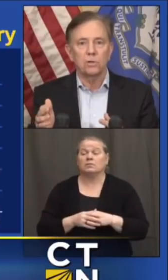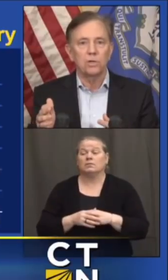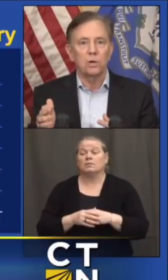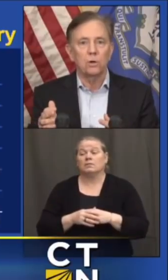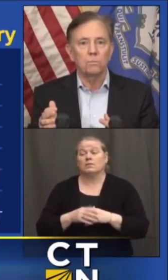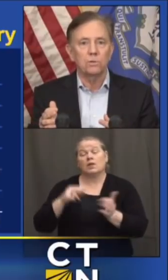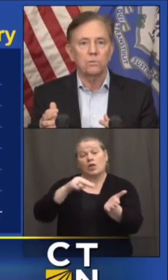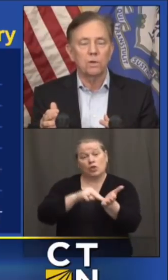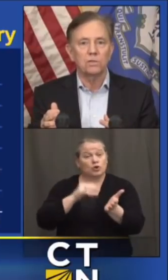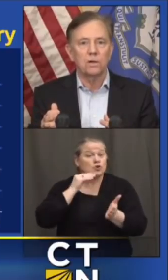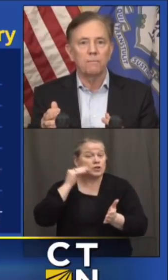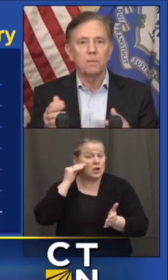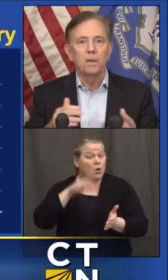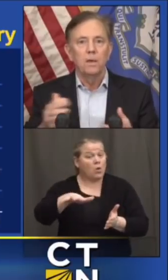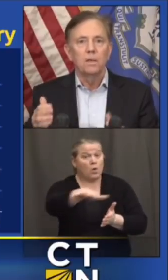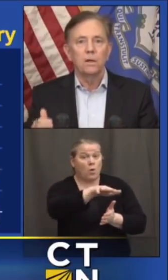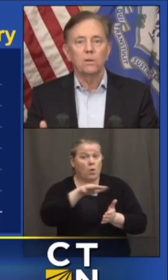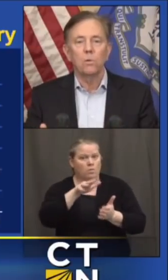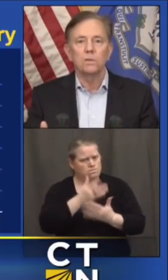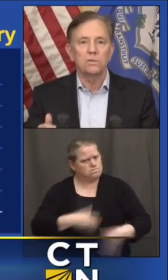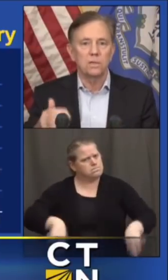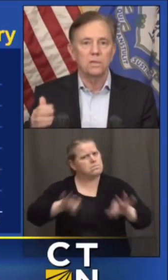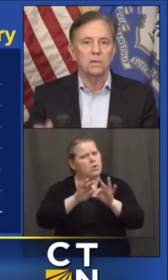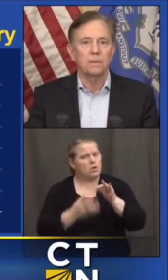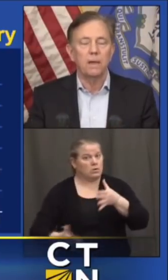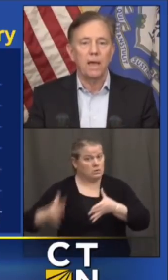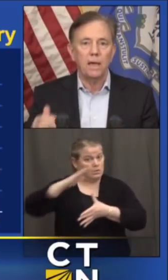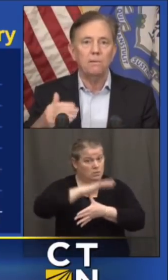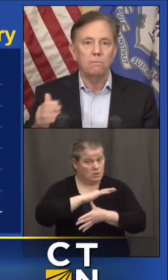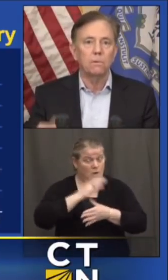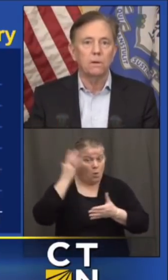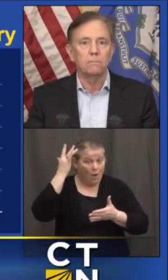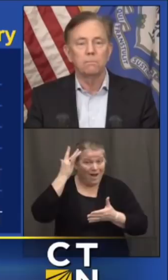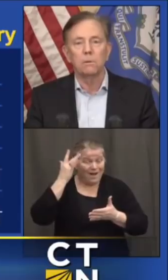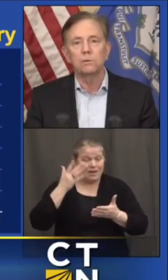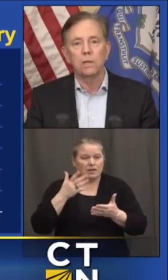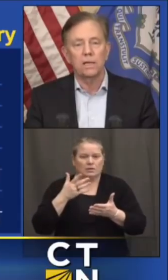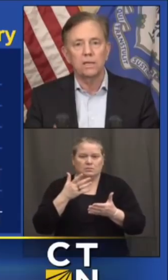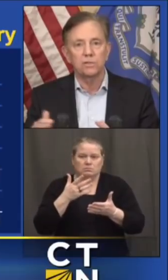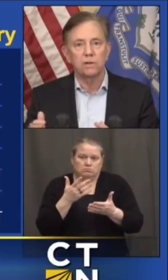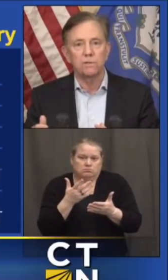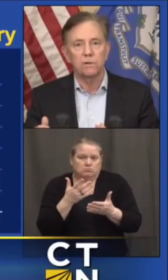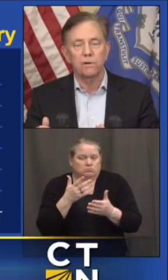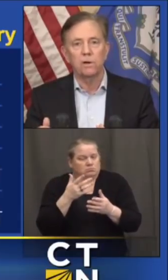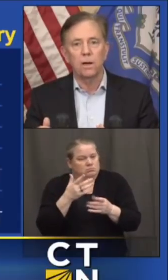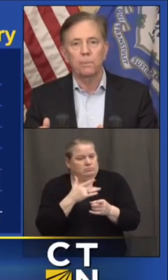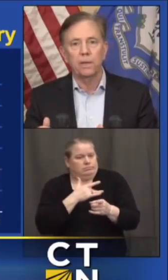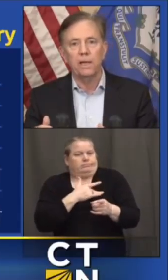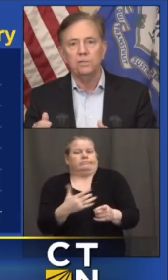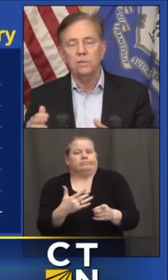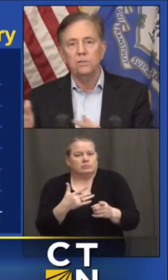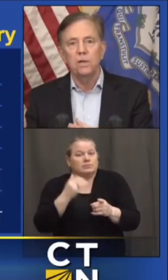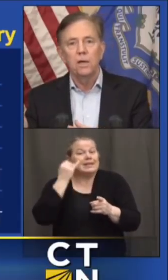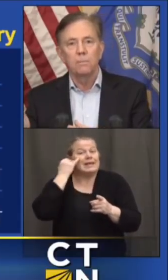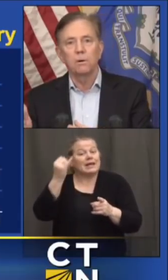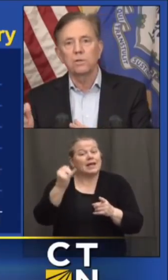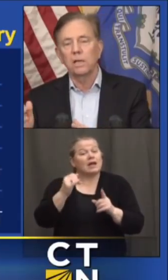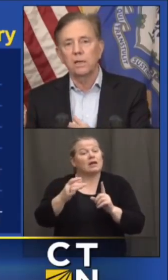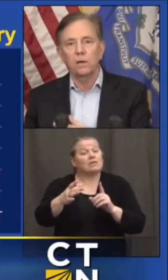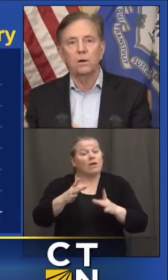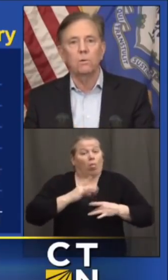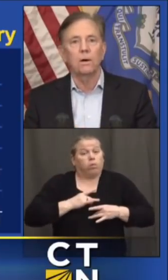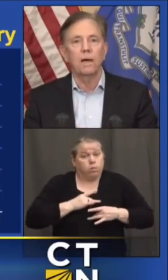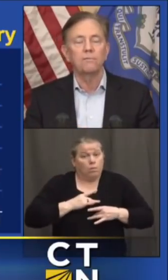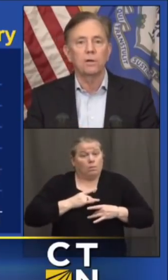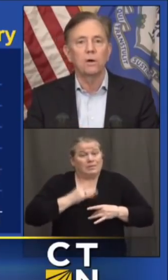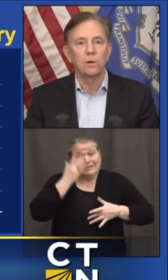prioritize the nursing homes was they're the ones that, most likely to suffer severe complications and most